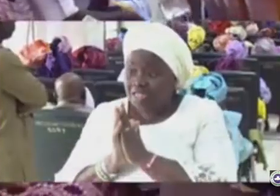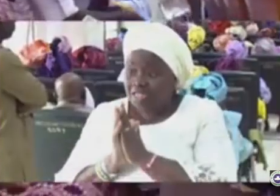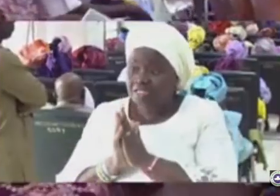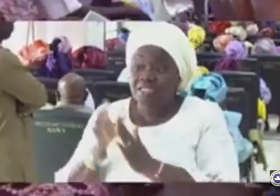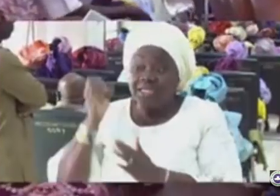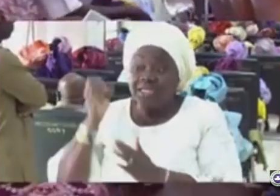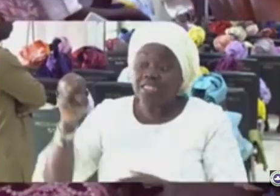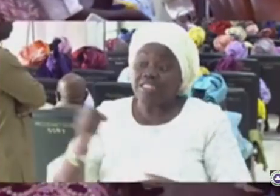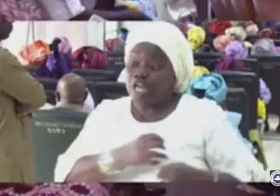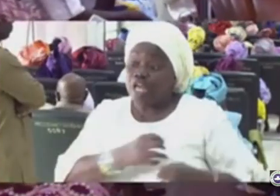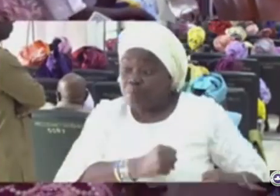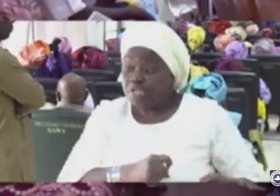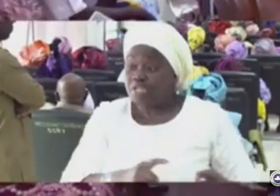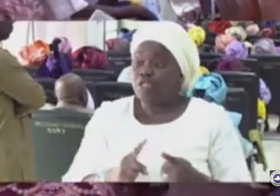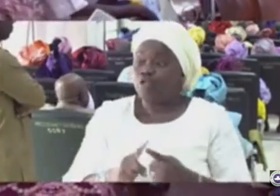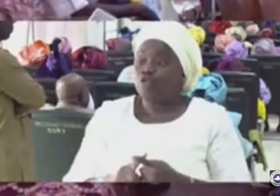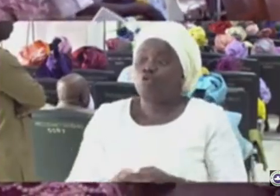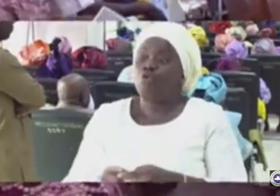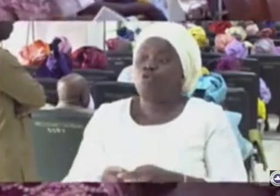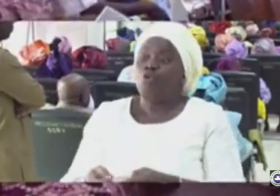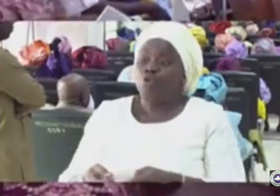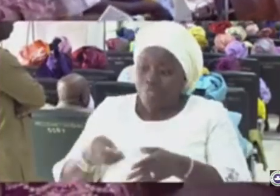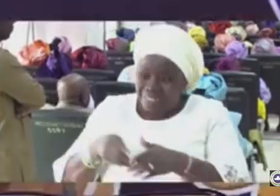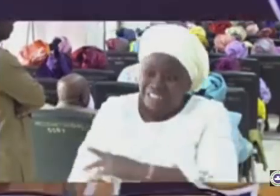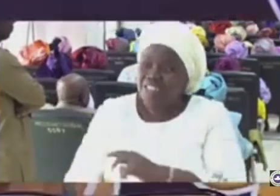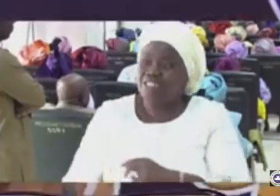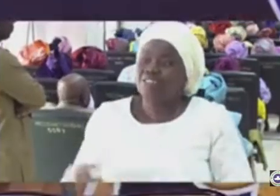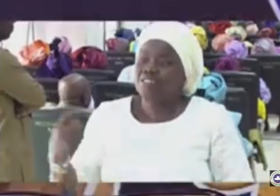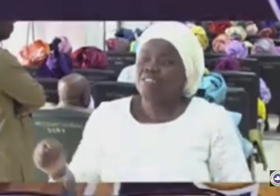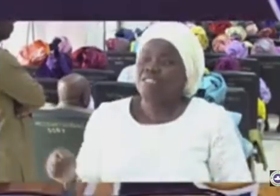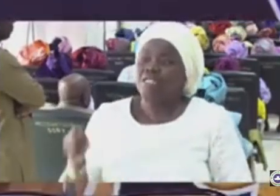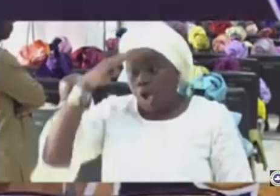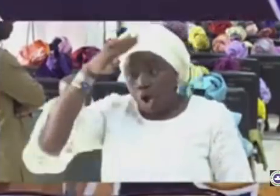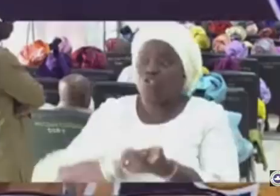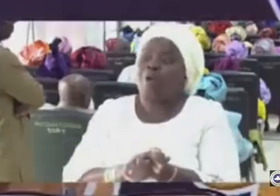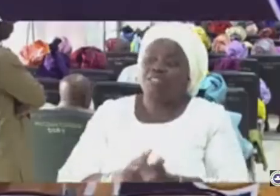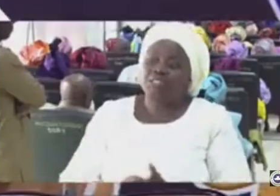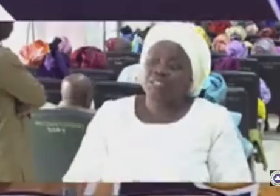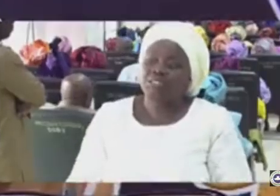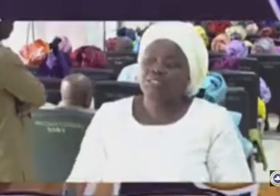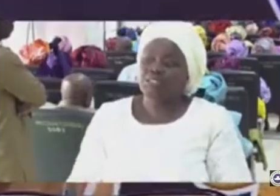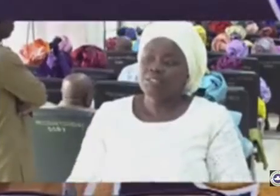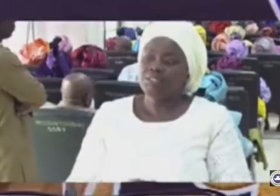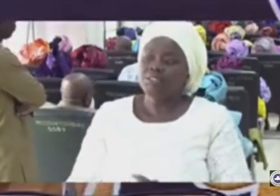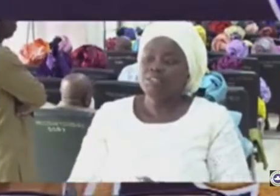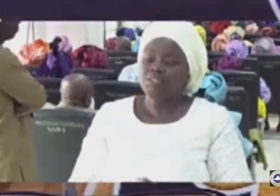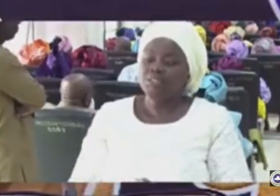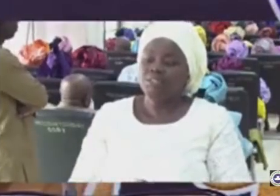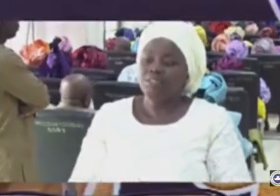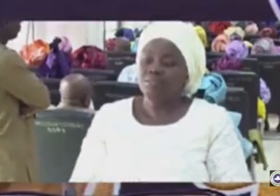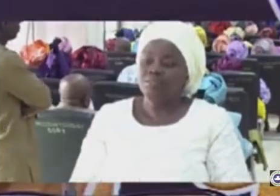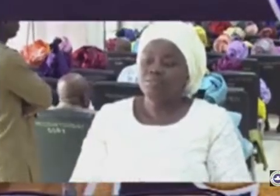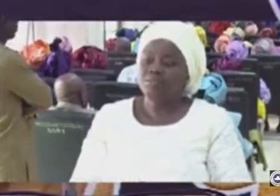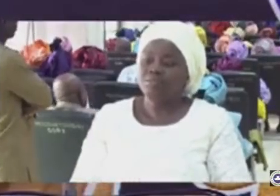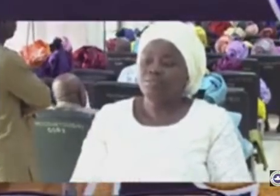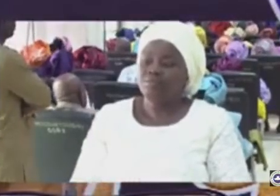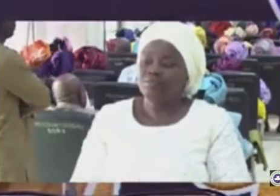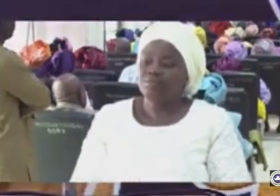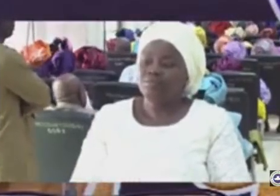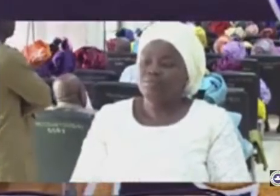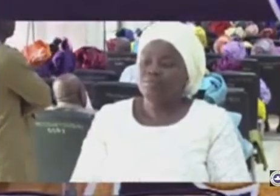to be a good king, took the woman and brought it into his house. You see, "I take care of my